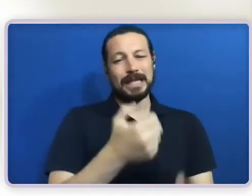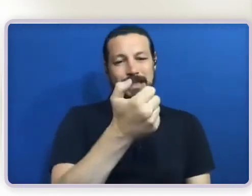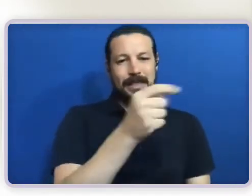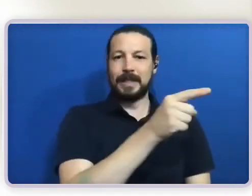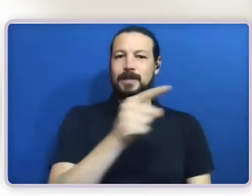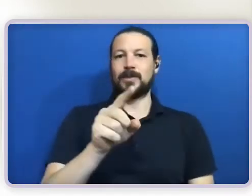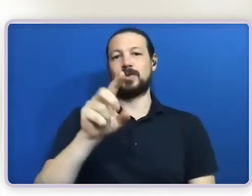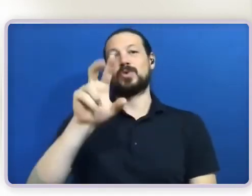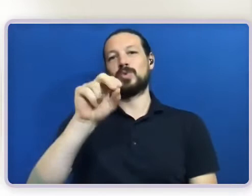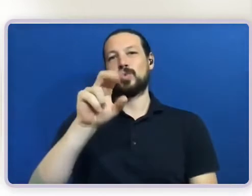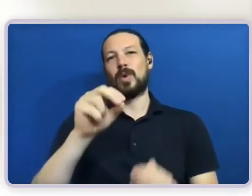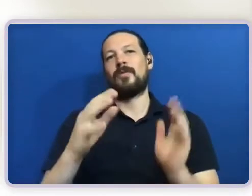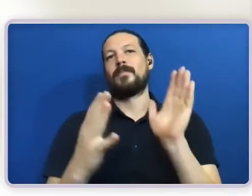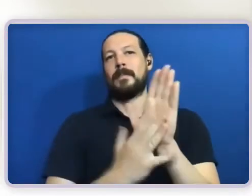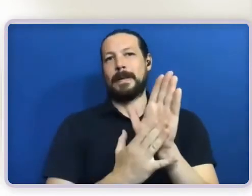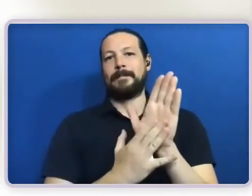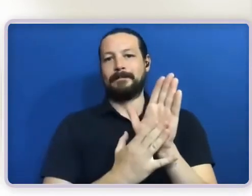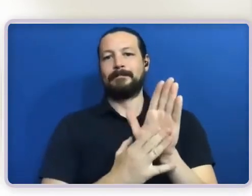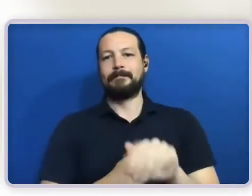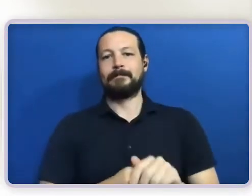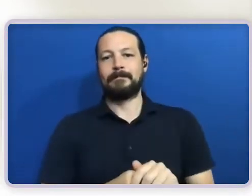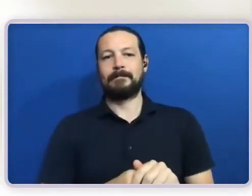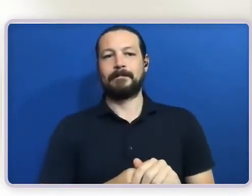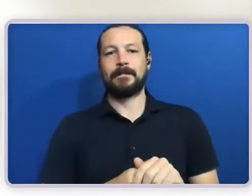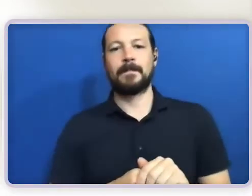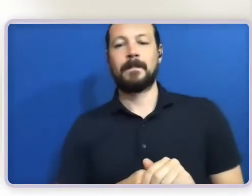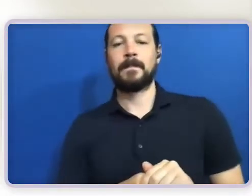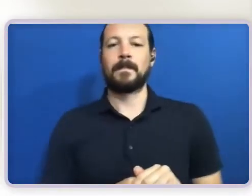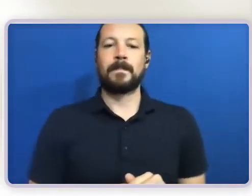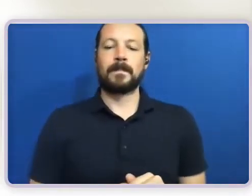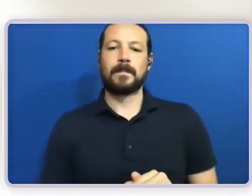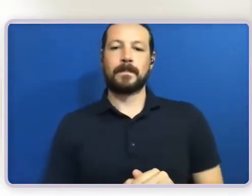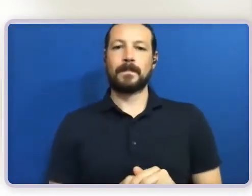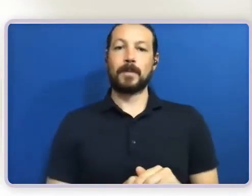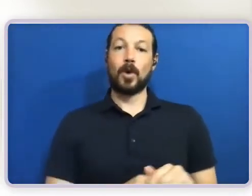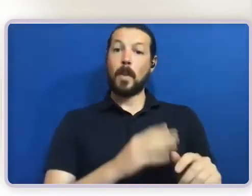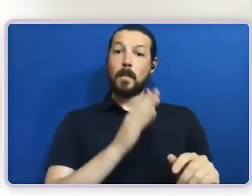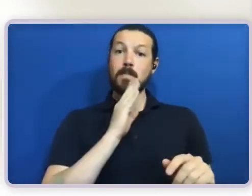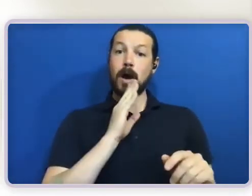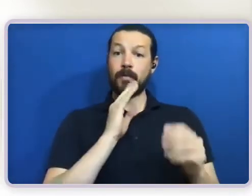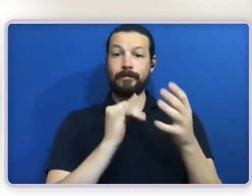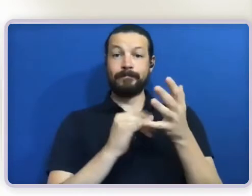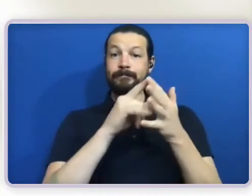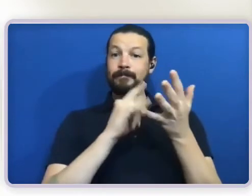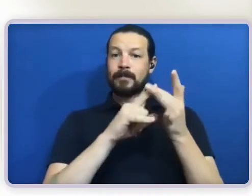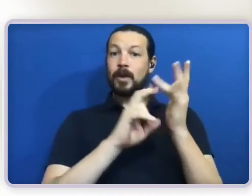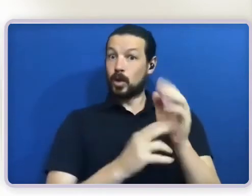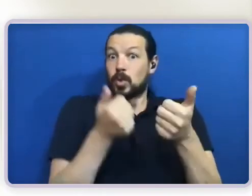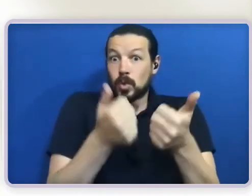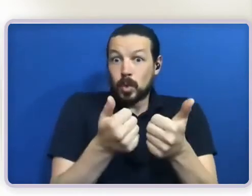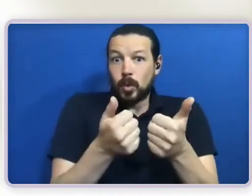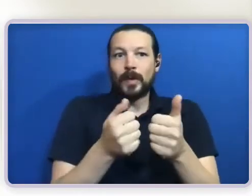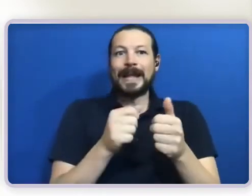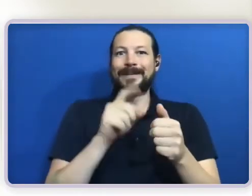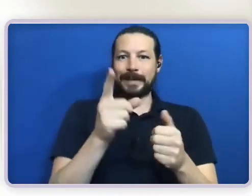So what I would really say about a private session, it's a good way to tell your story privately, but it's not going to be as